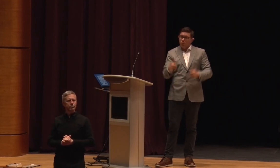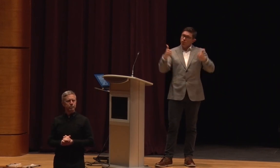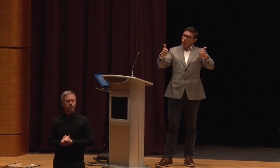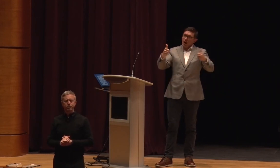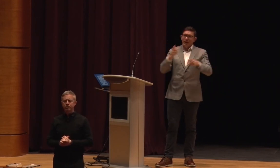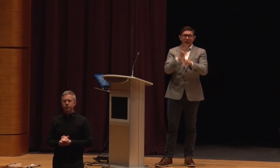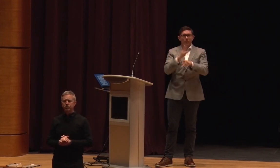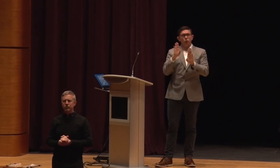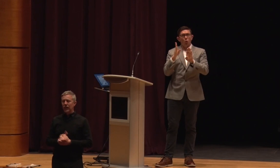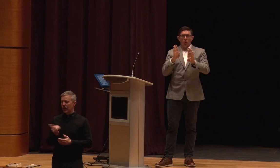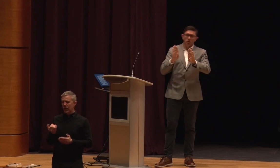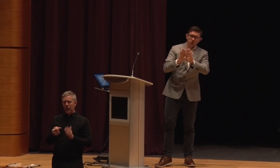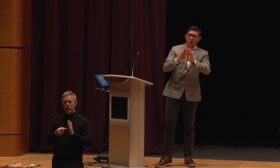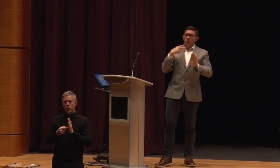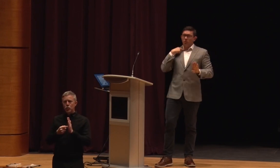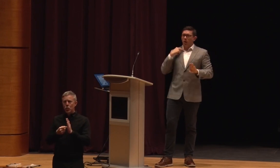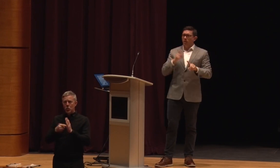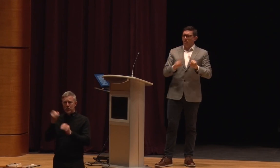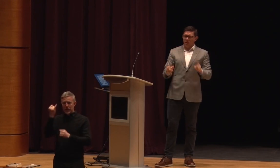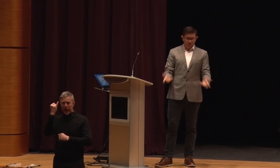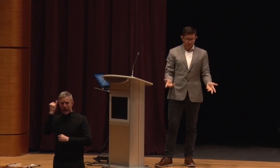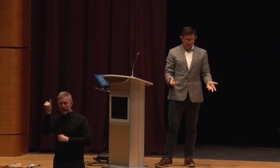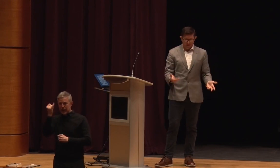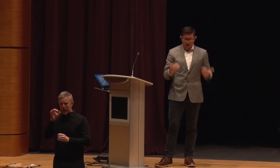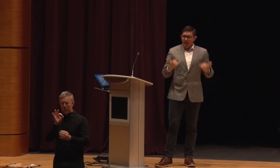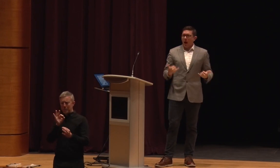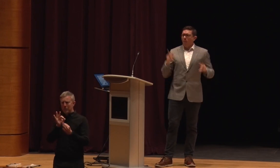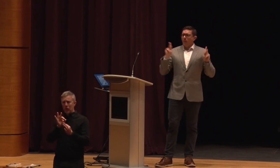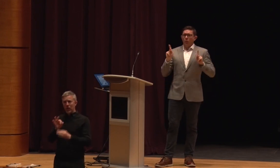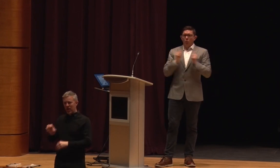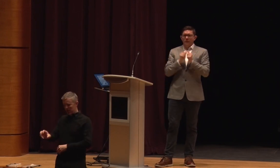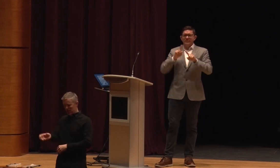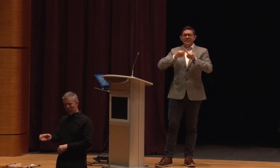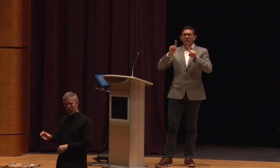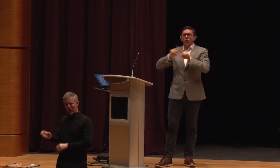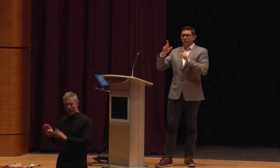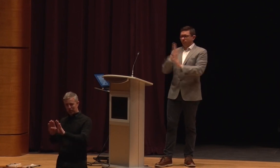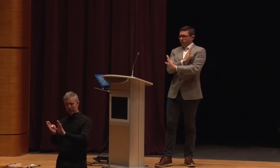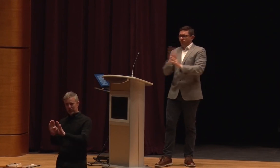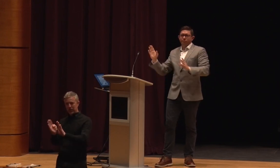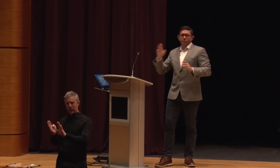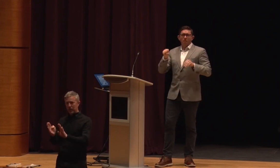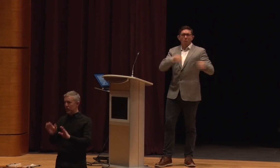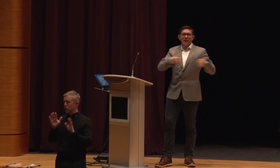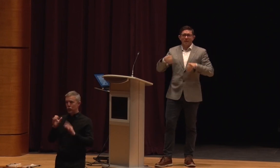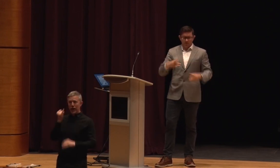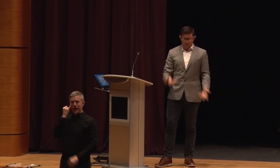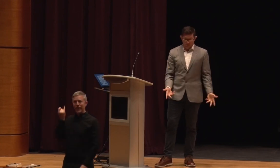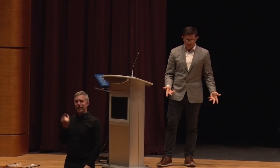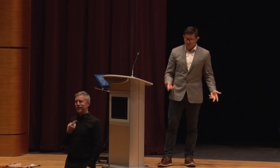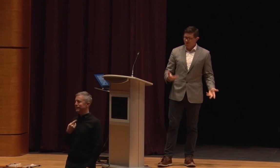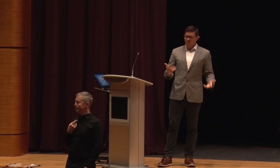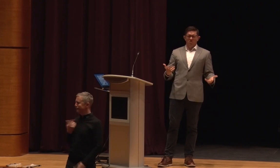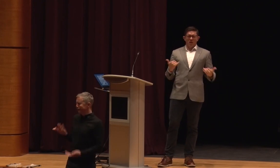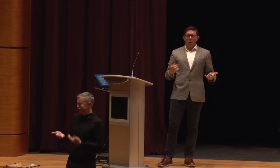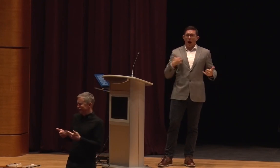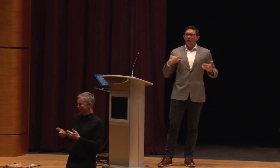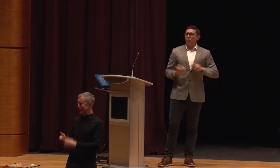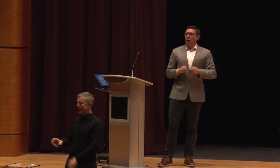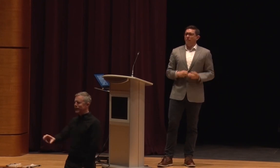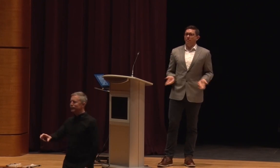that demonstrates that idea perfectly. Doorknob, it's great for people that are able to twist it, but the door stays shut. It's